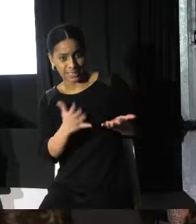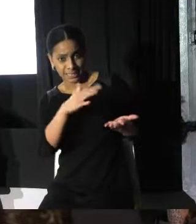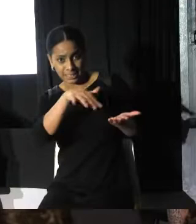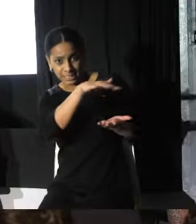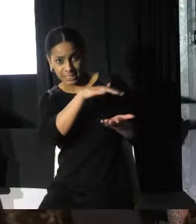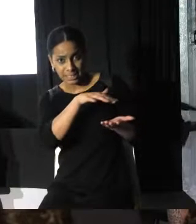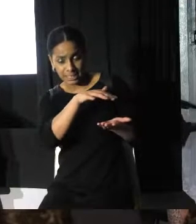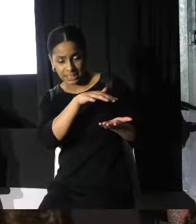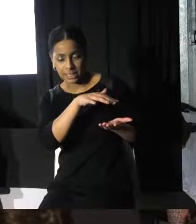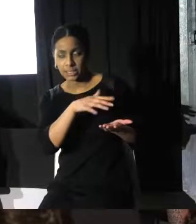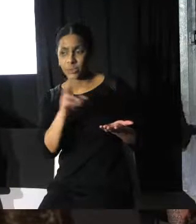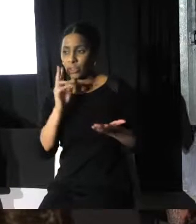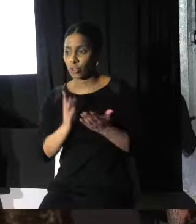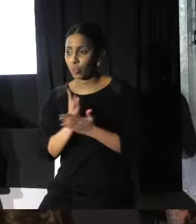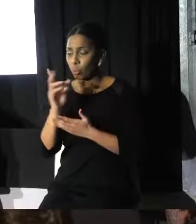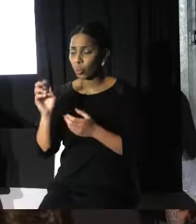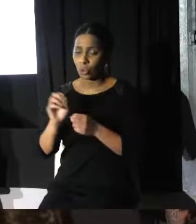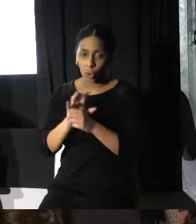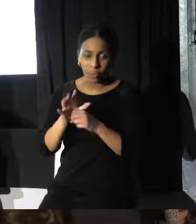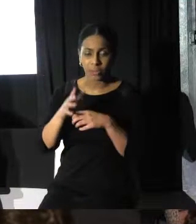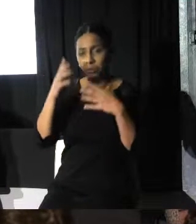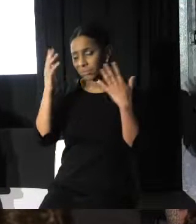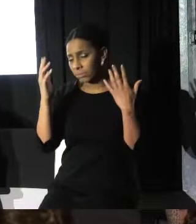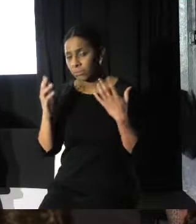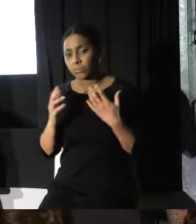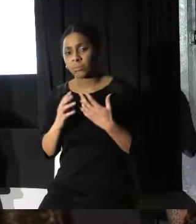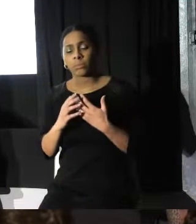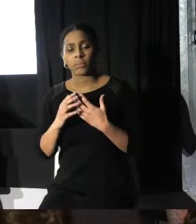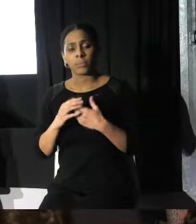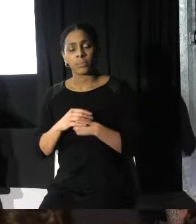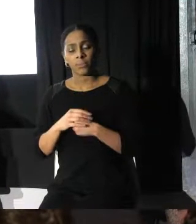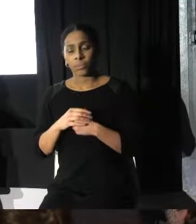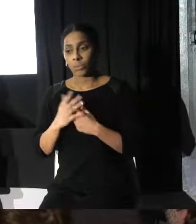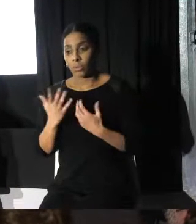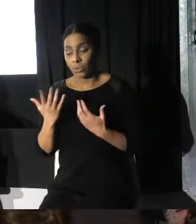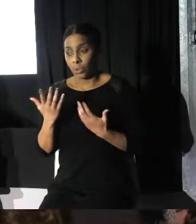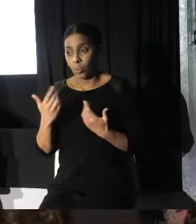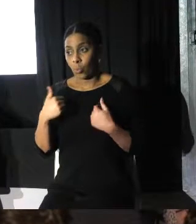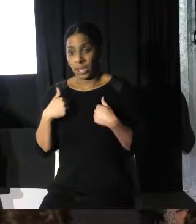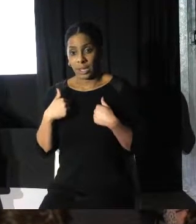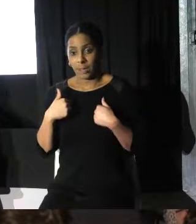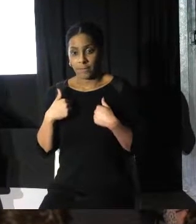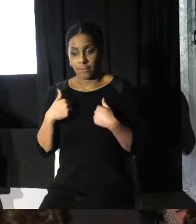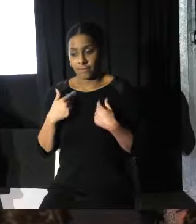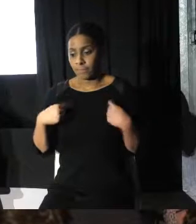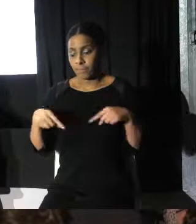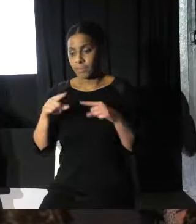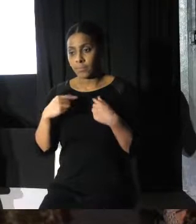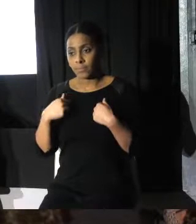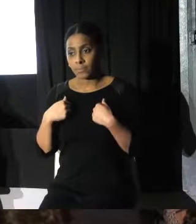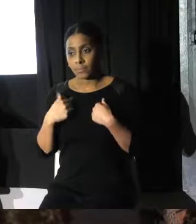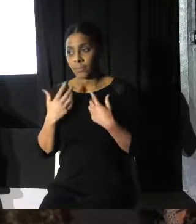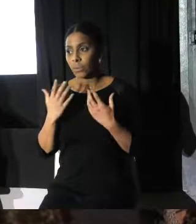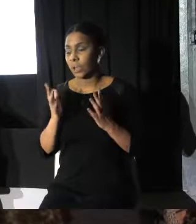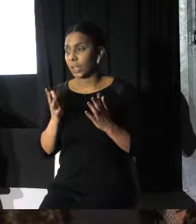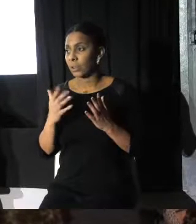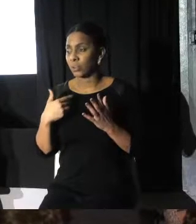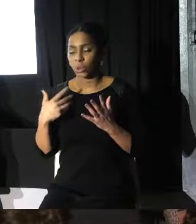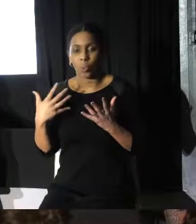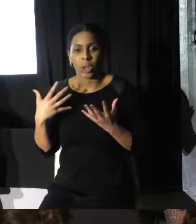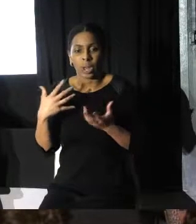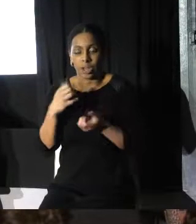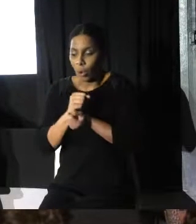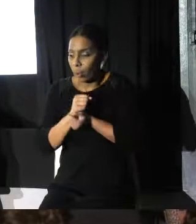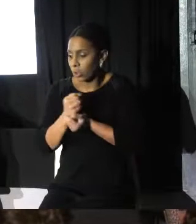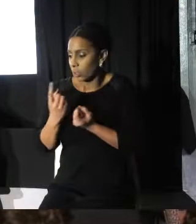can see it with COVID, Gordon Brown is quite right, you know, sort of we have held on to all our, you know, sort of all our stuff, you know,